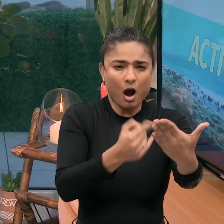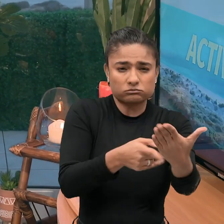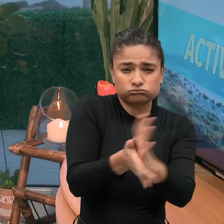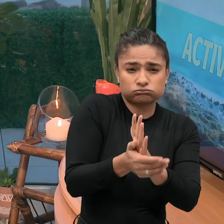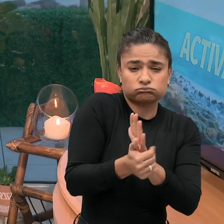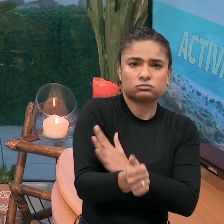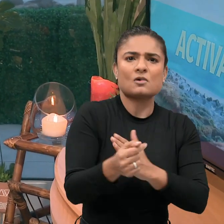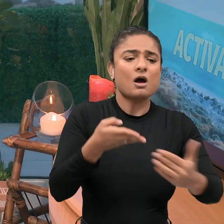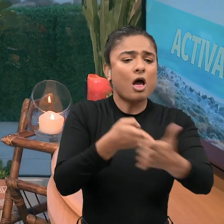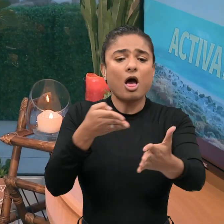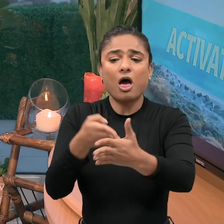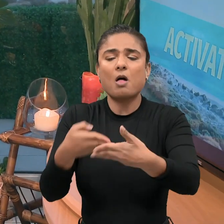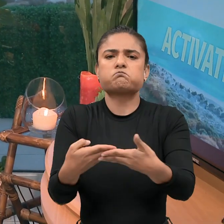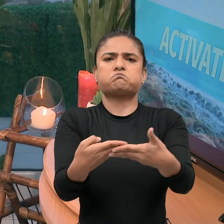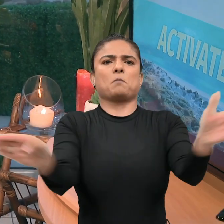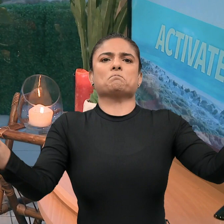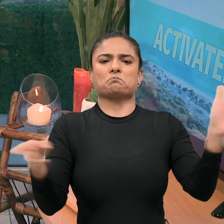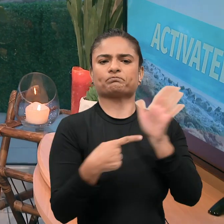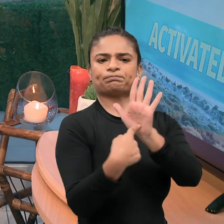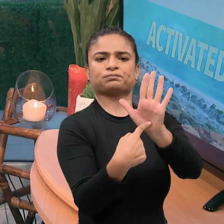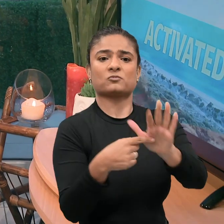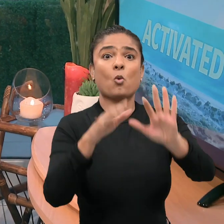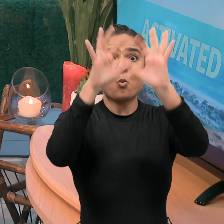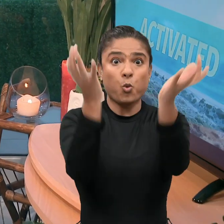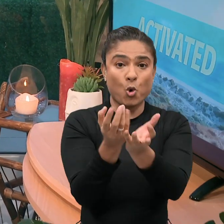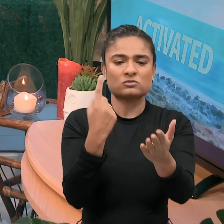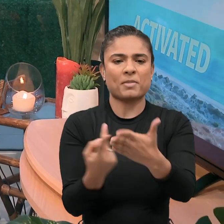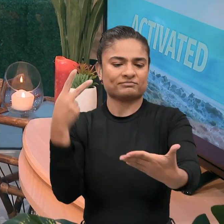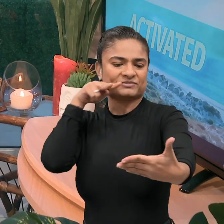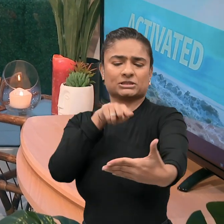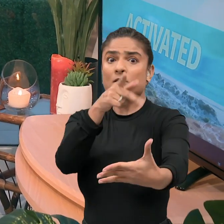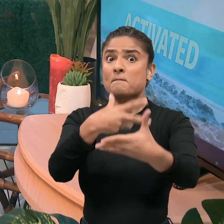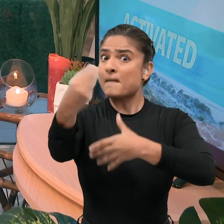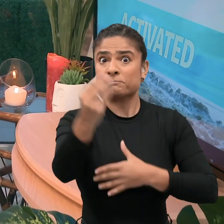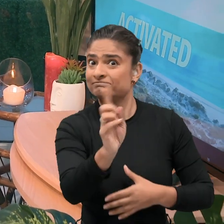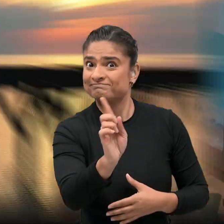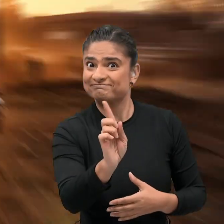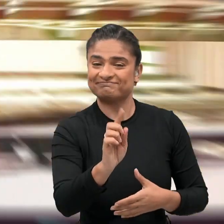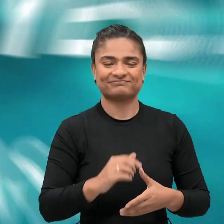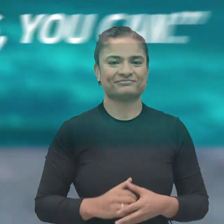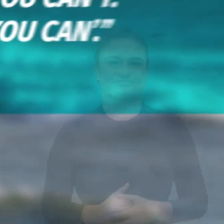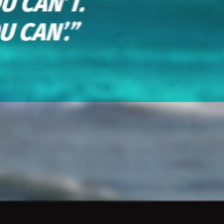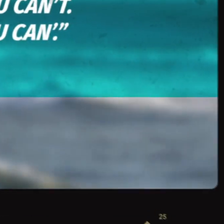Alexandra uses her art to break down barriers between her world and the world of the scene. Don't go anywhere.